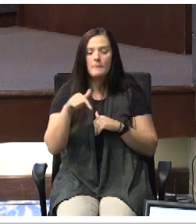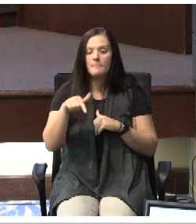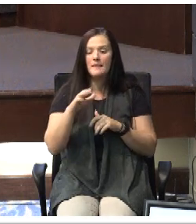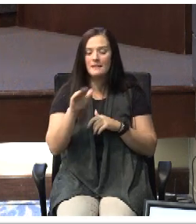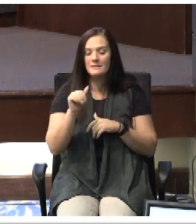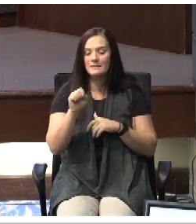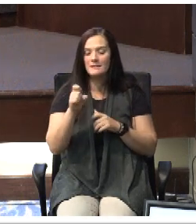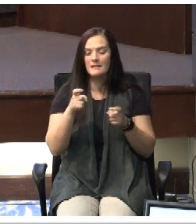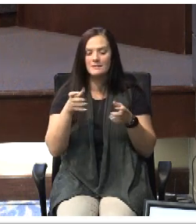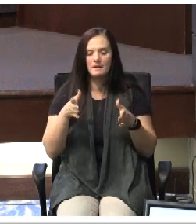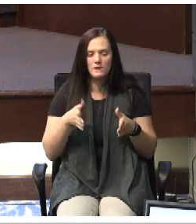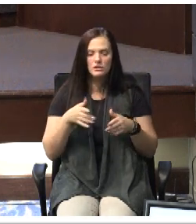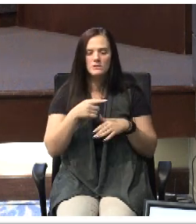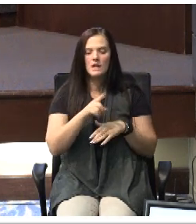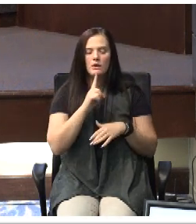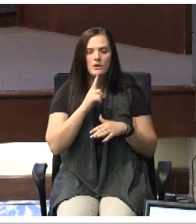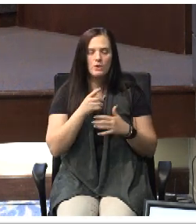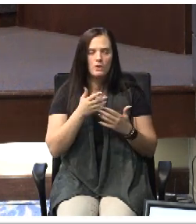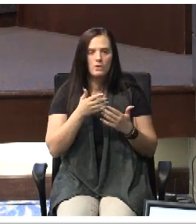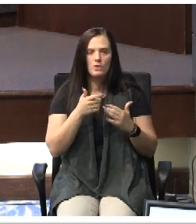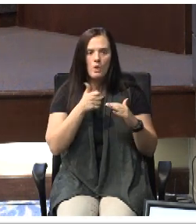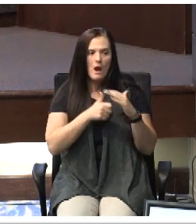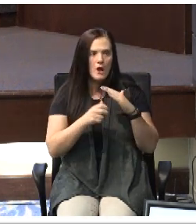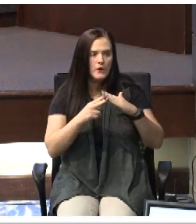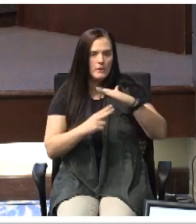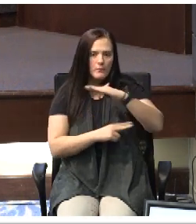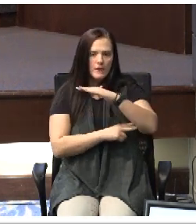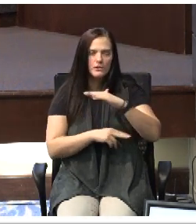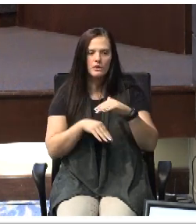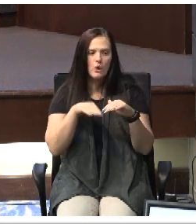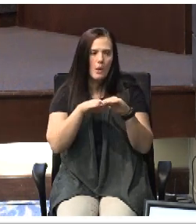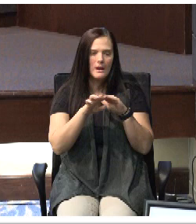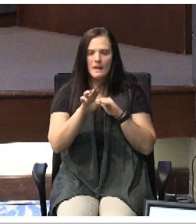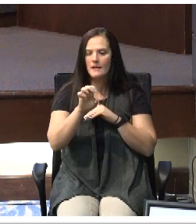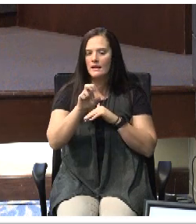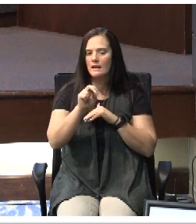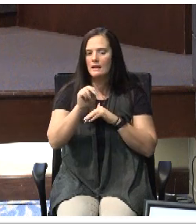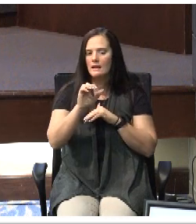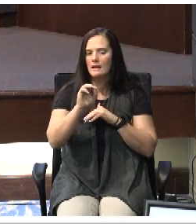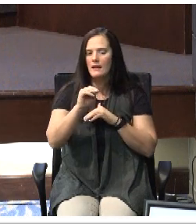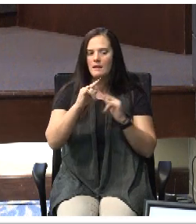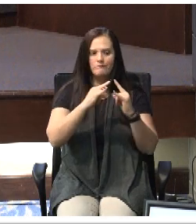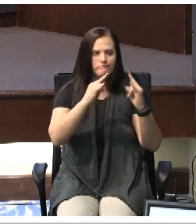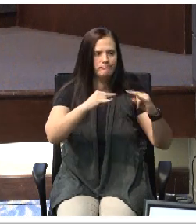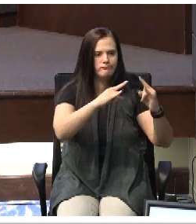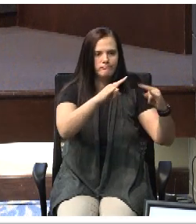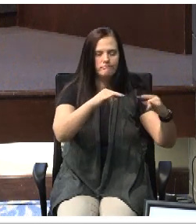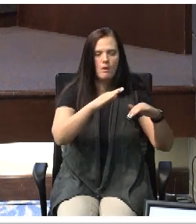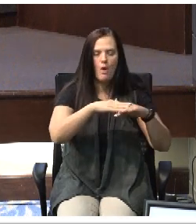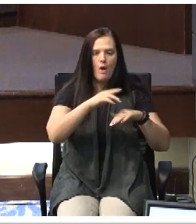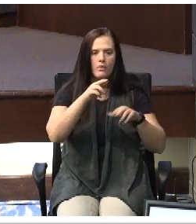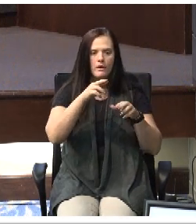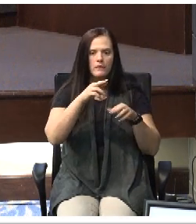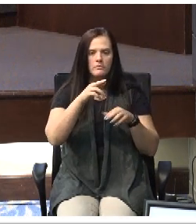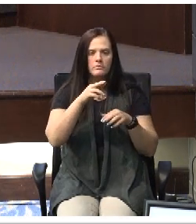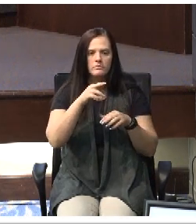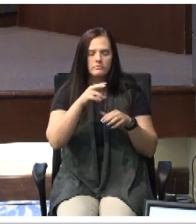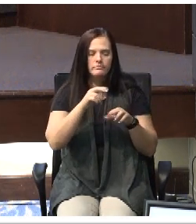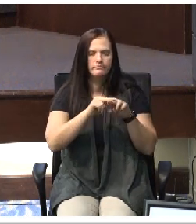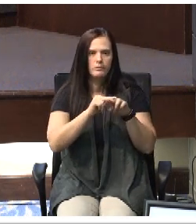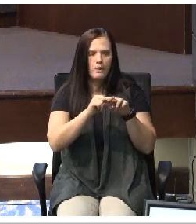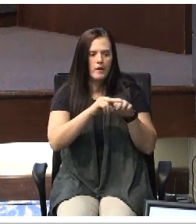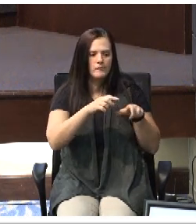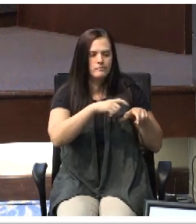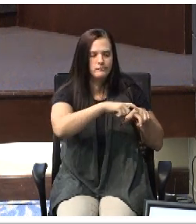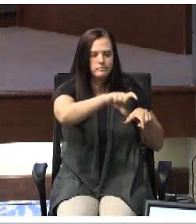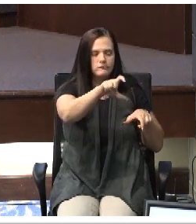case managers, they're going under the bridges, they're going into encampments, they're along the railroad tracks, they do outreach